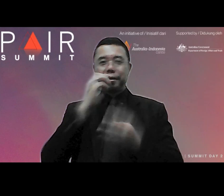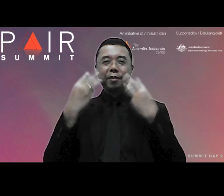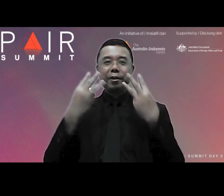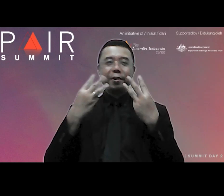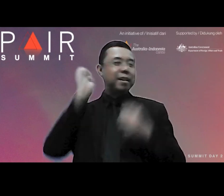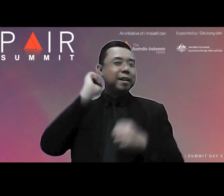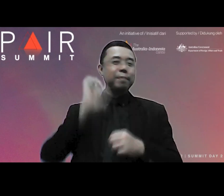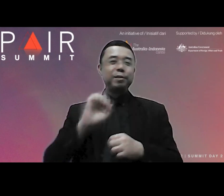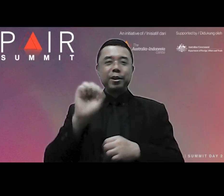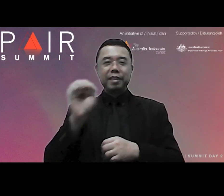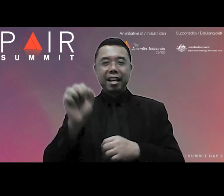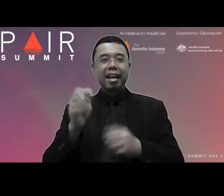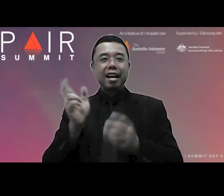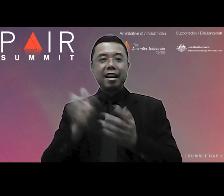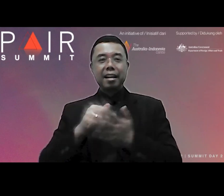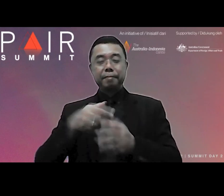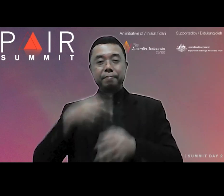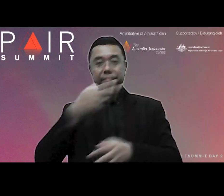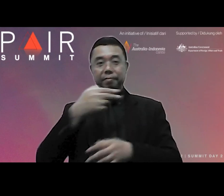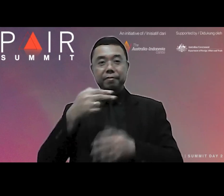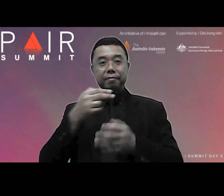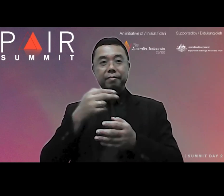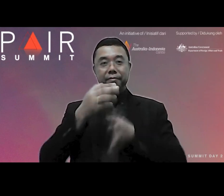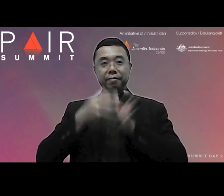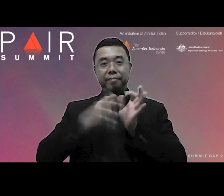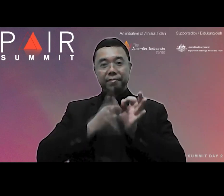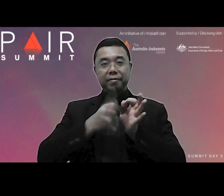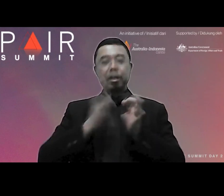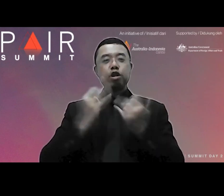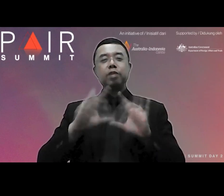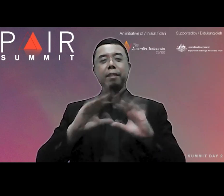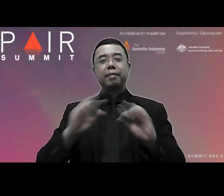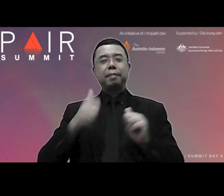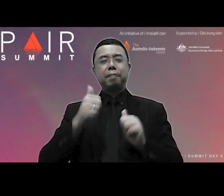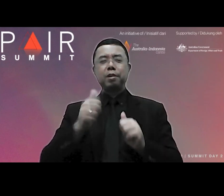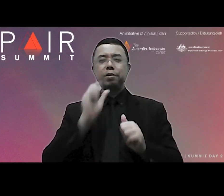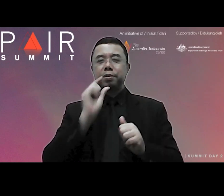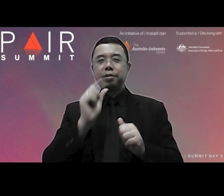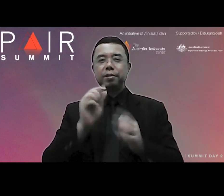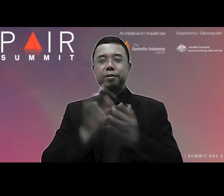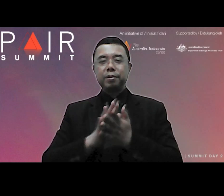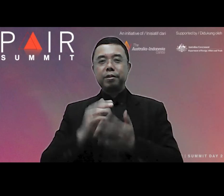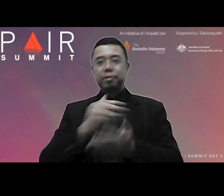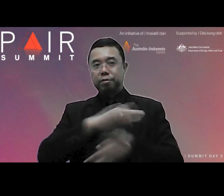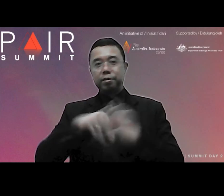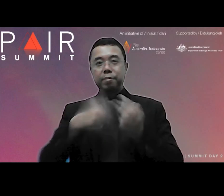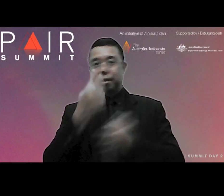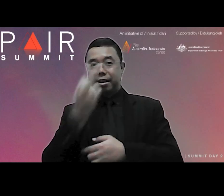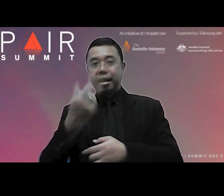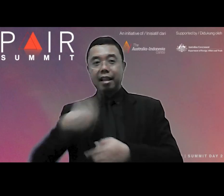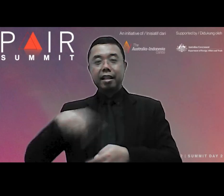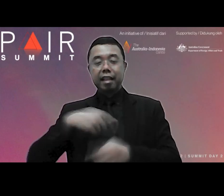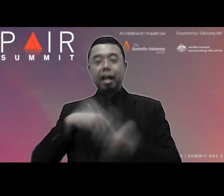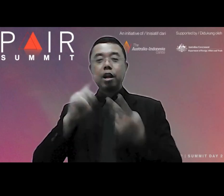Insali, who've done a wonderful job for our audience, and also our audio translators, Langua, who are